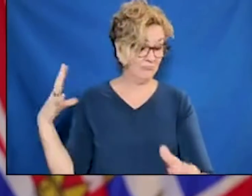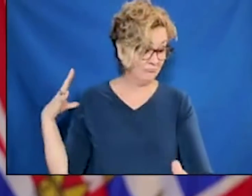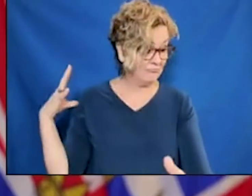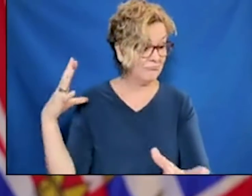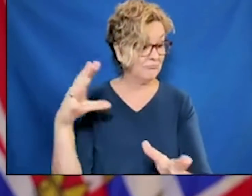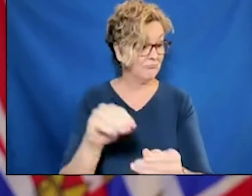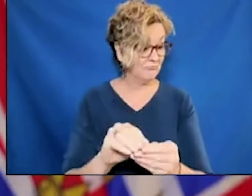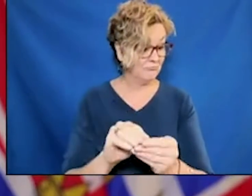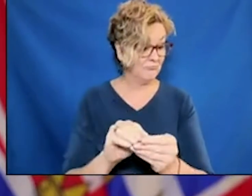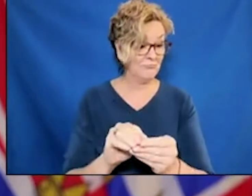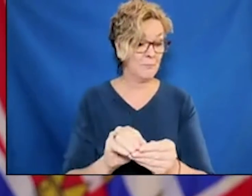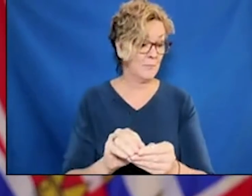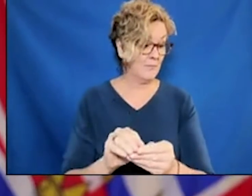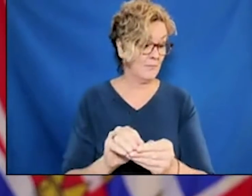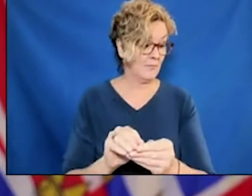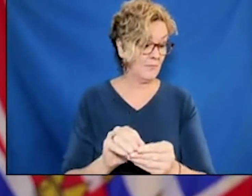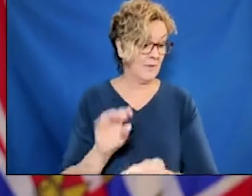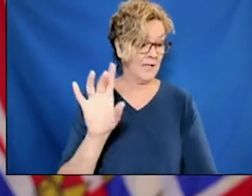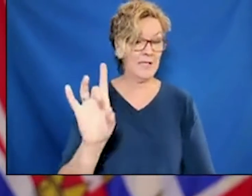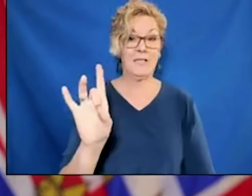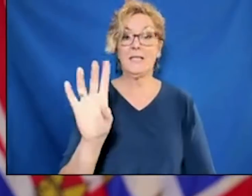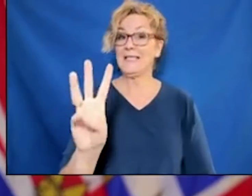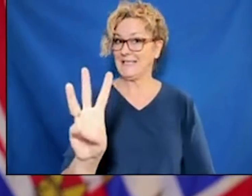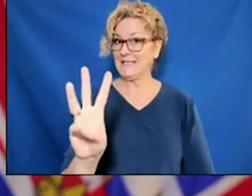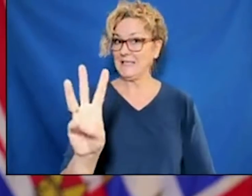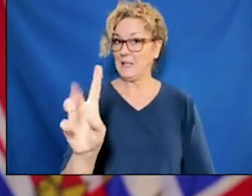61,447 people who've been diagnosed with COVID-19.